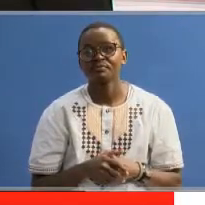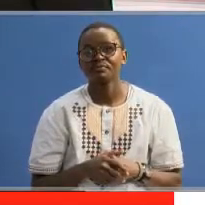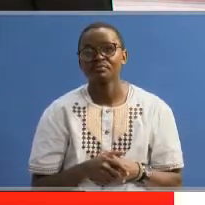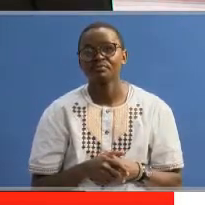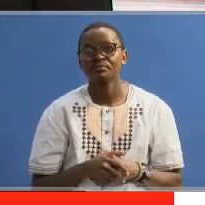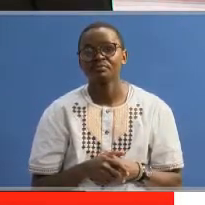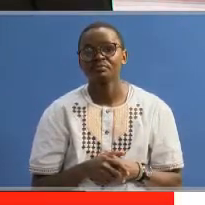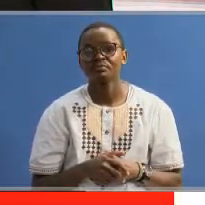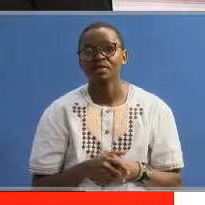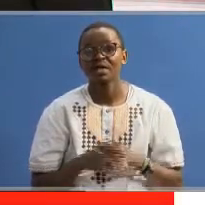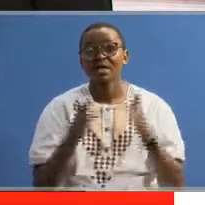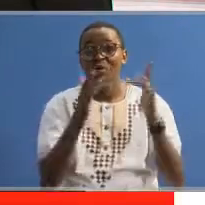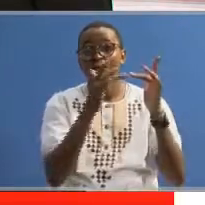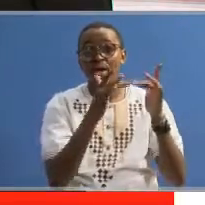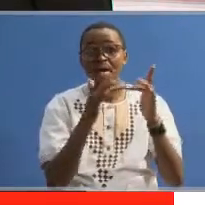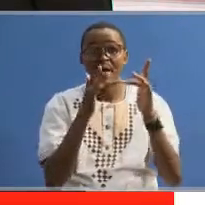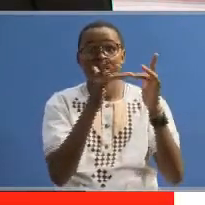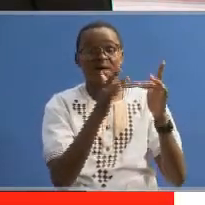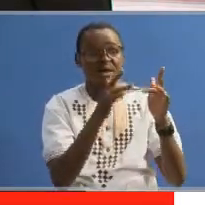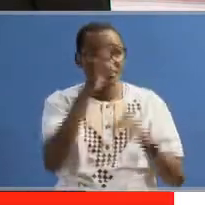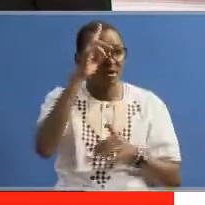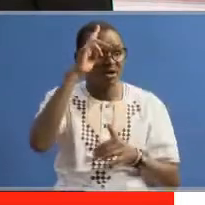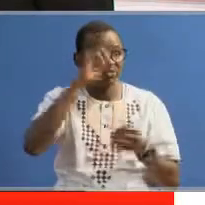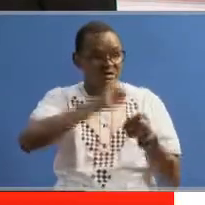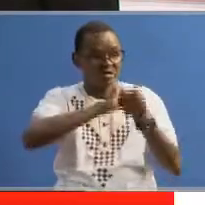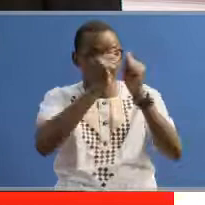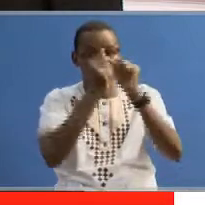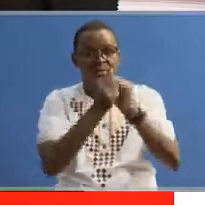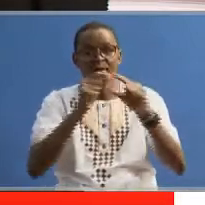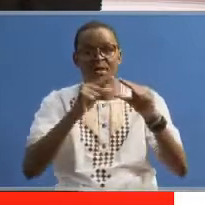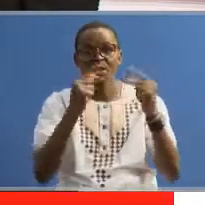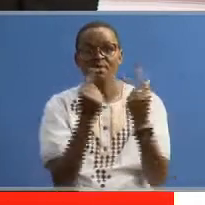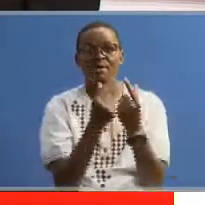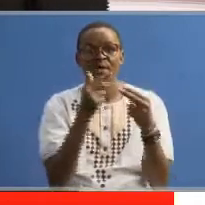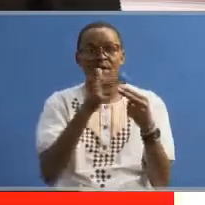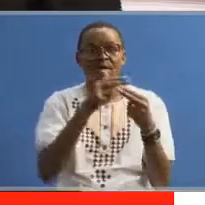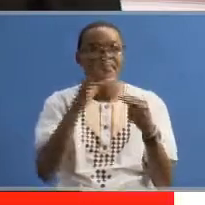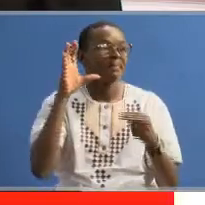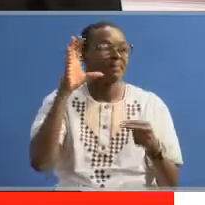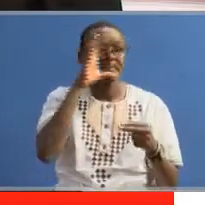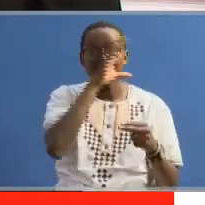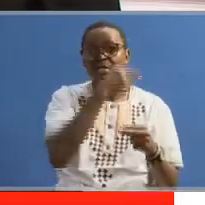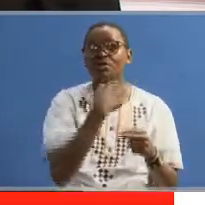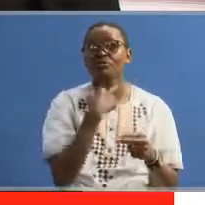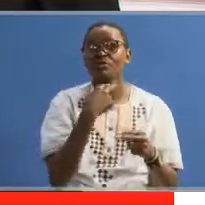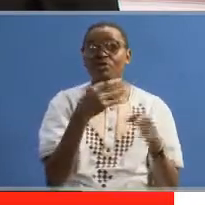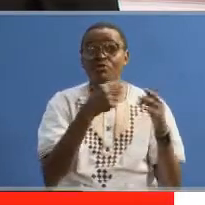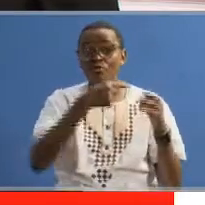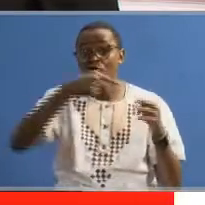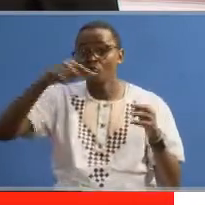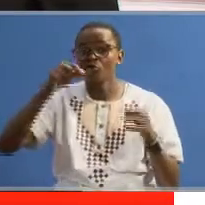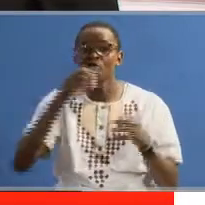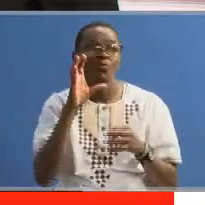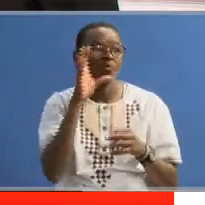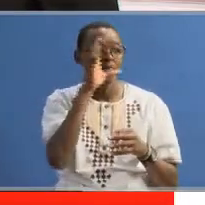Even there's a website for under the police reform working group called the Missing Voices. Right. So if you go to the